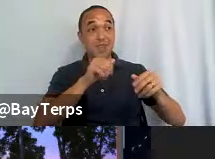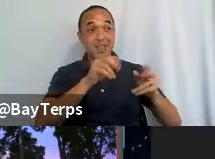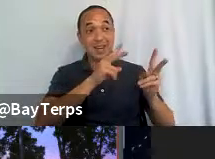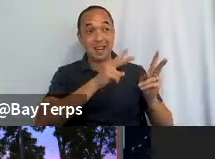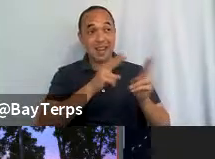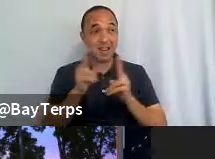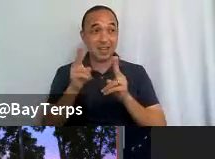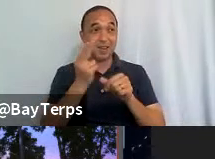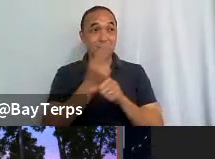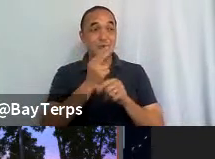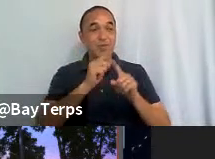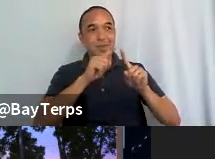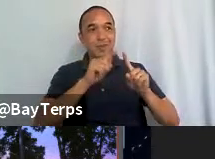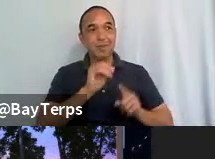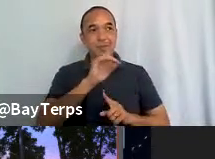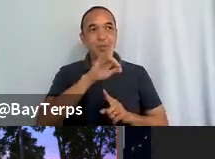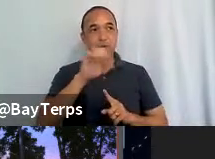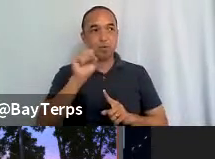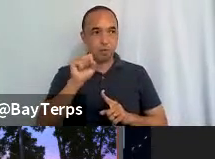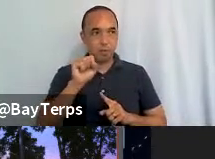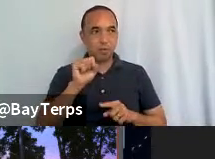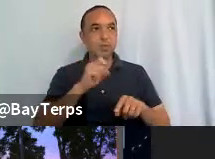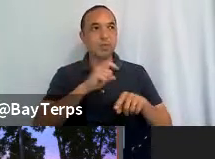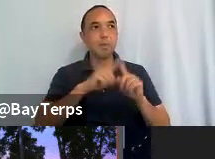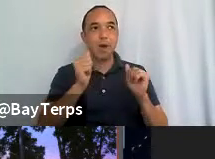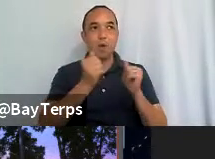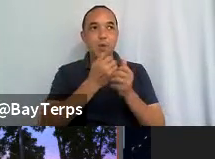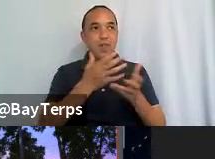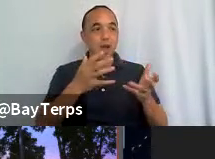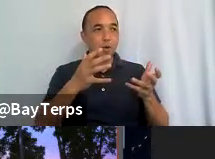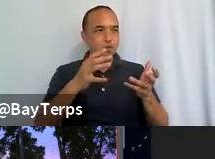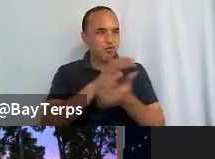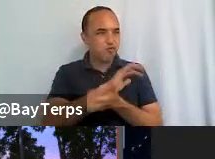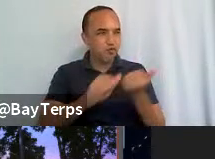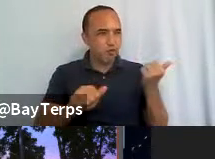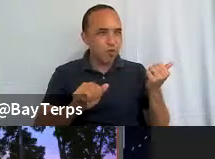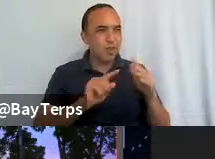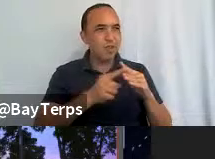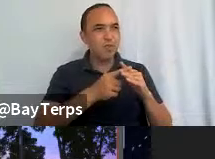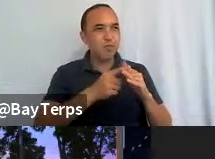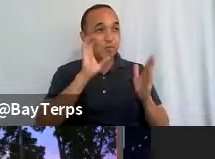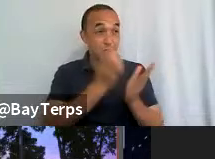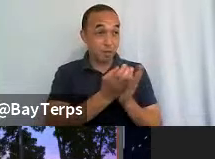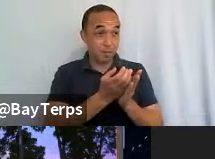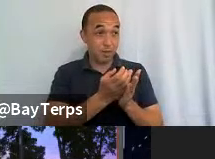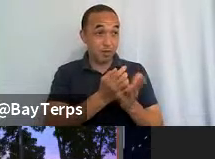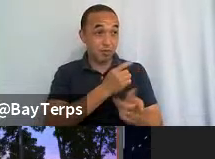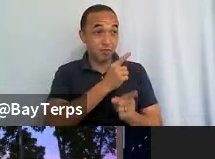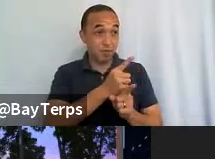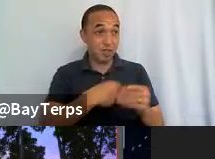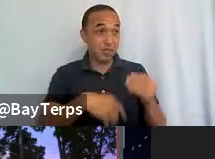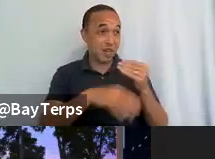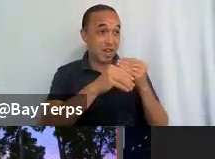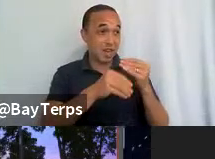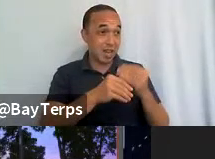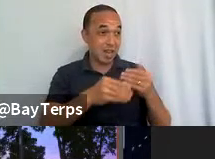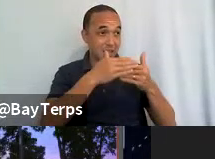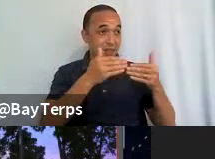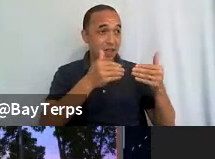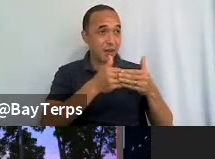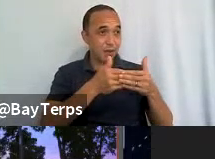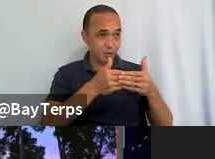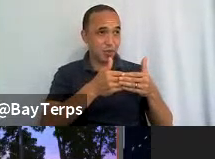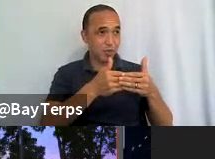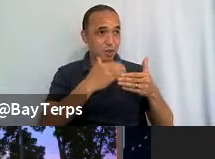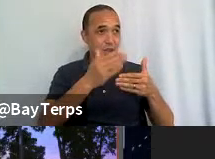with different tools without adjusting, like you said, destroying the integrity of the original image. You're just adding layers that are adjusted over it.